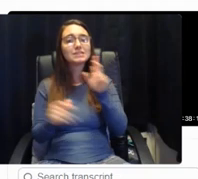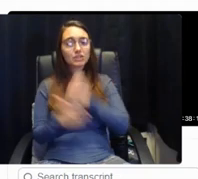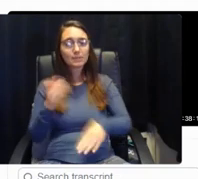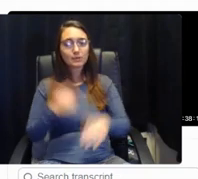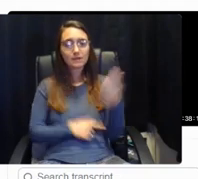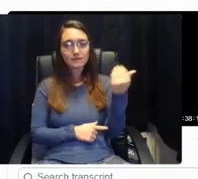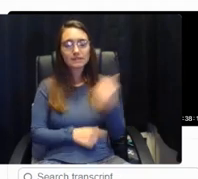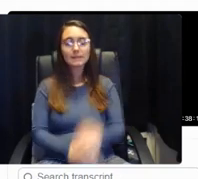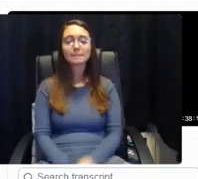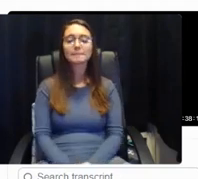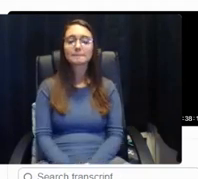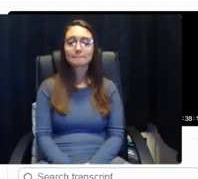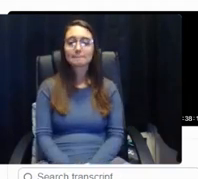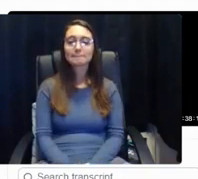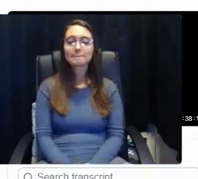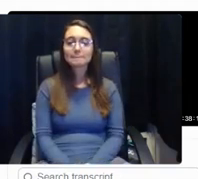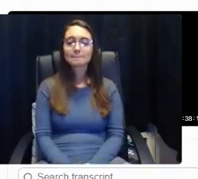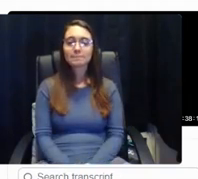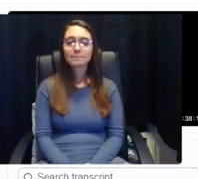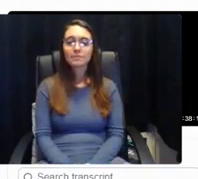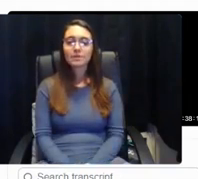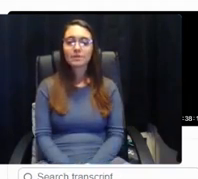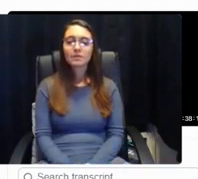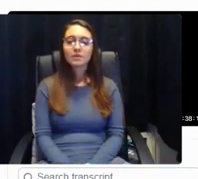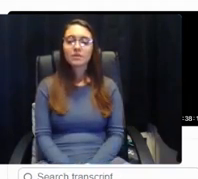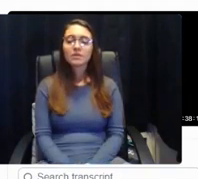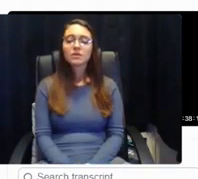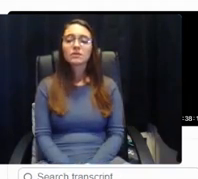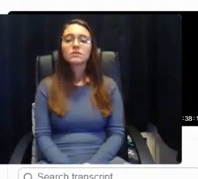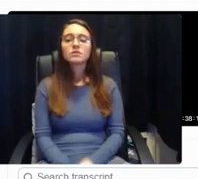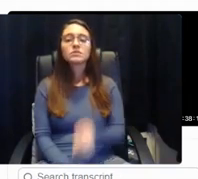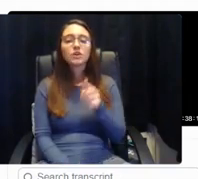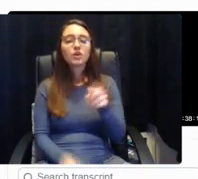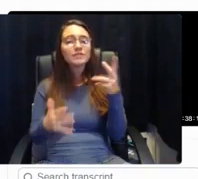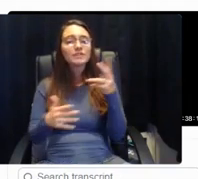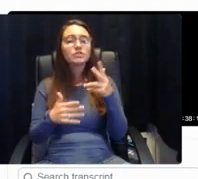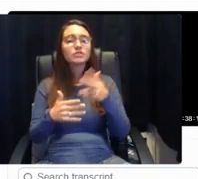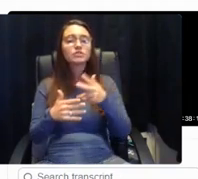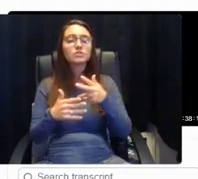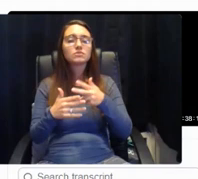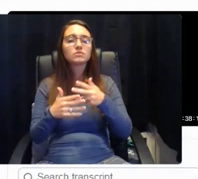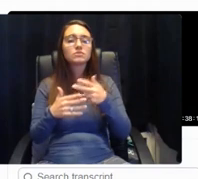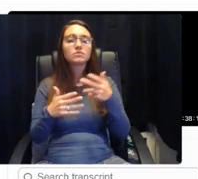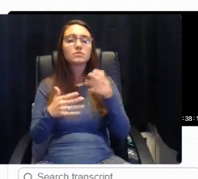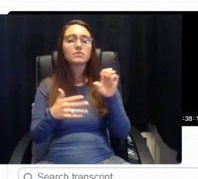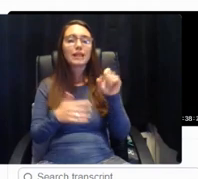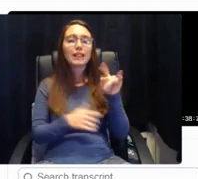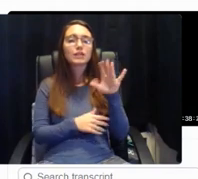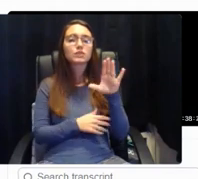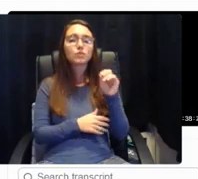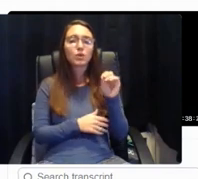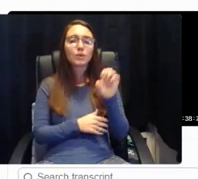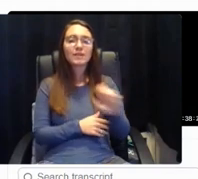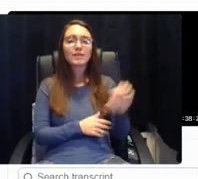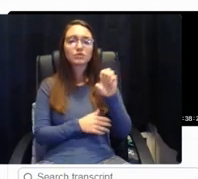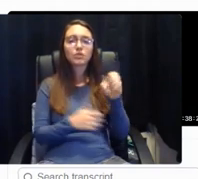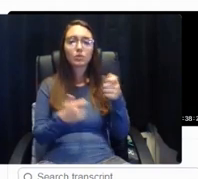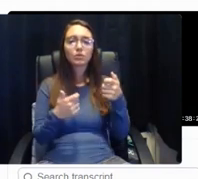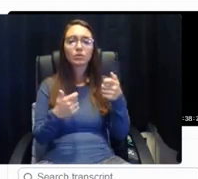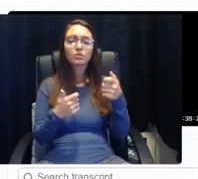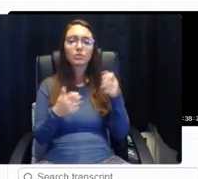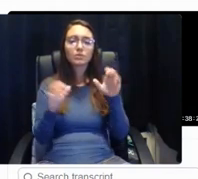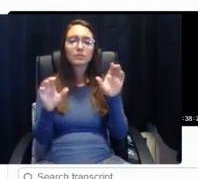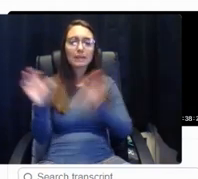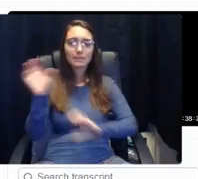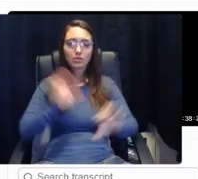The file itself finished the electrochemical analytical chemistry, and we finished